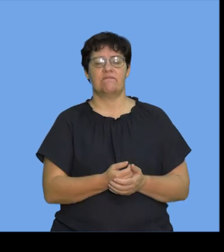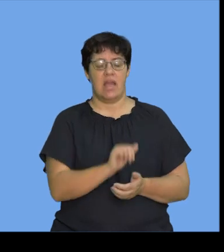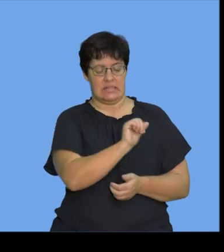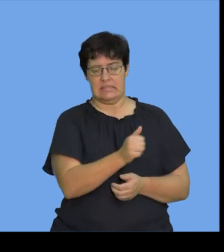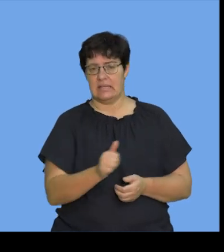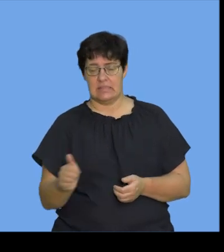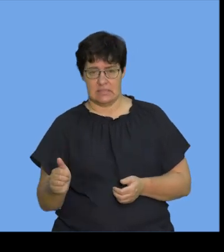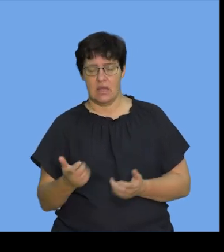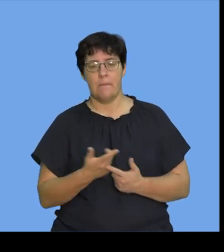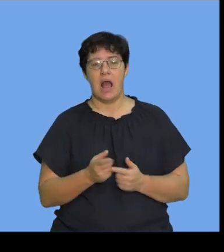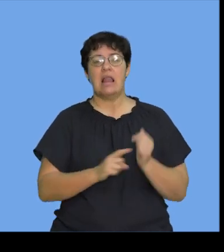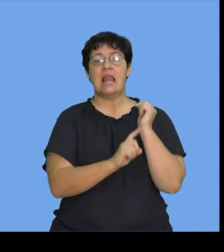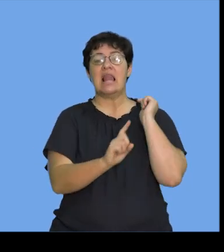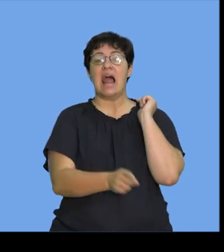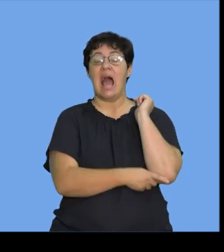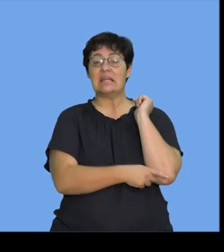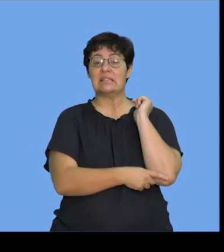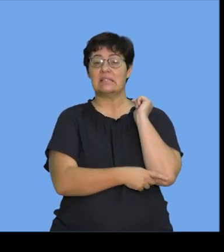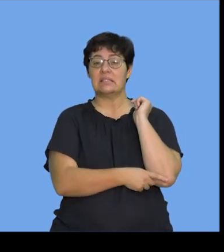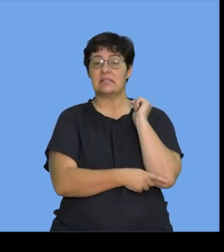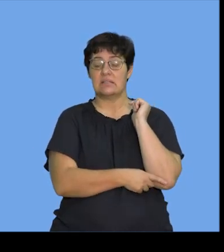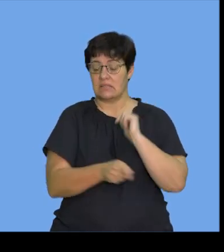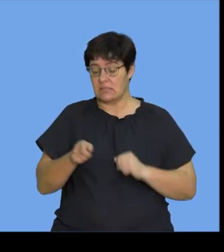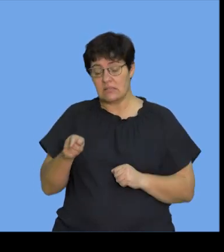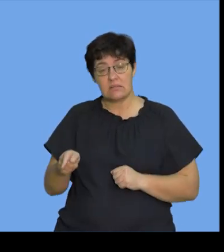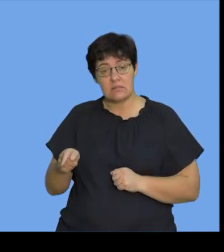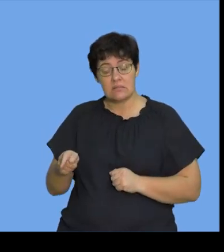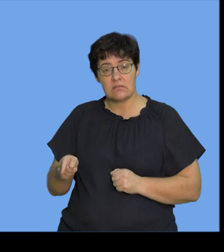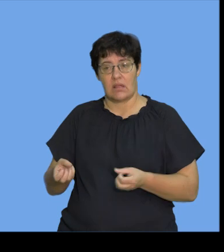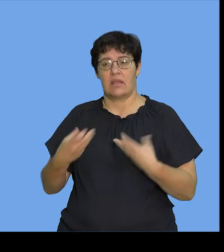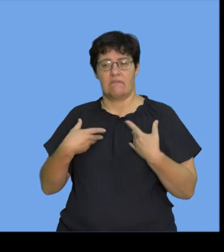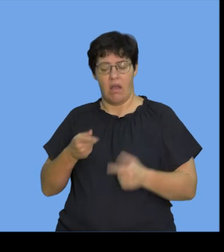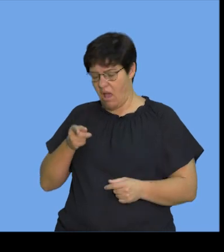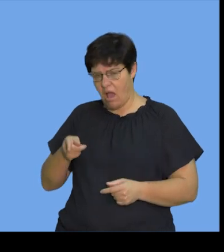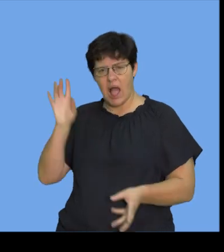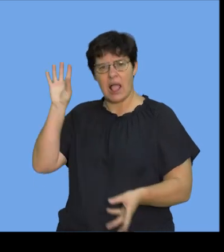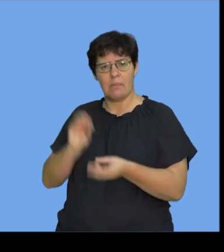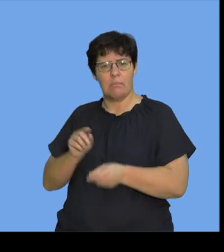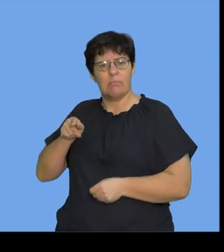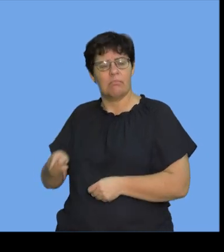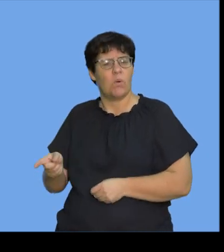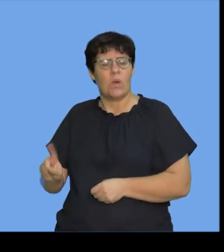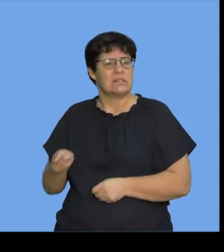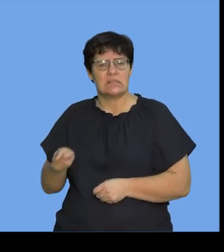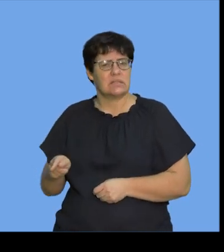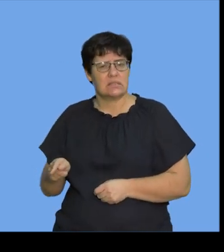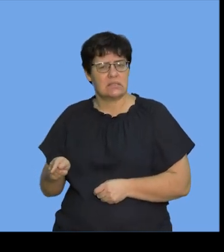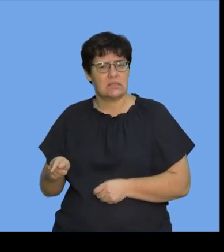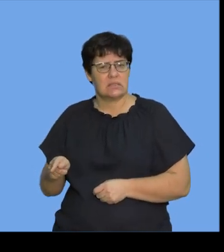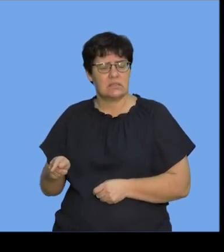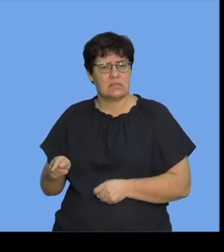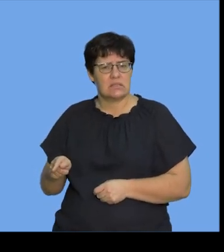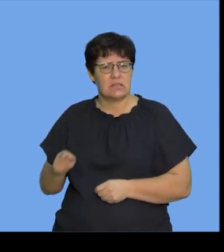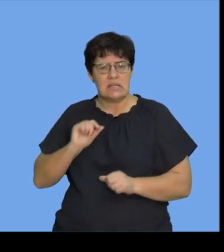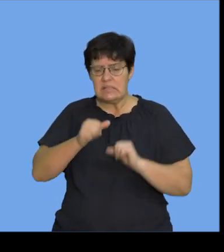and they give you the last term. To then find the sum of that particular term, of that particular sequence,